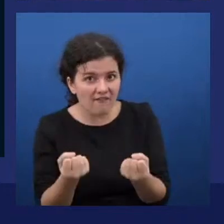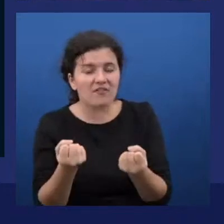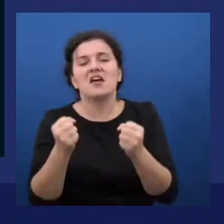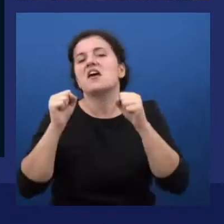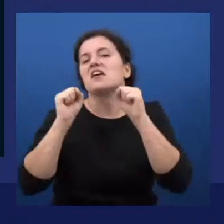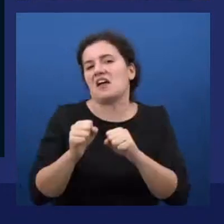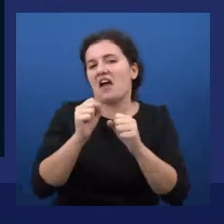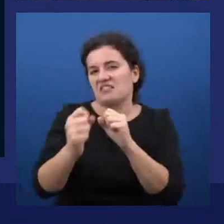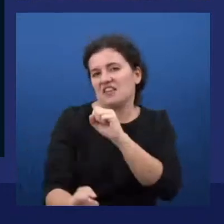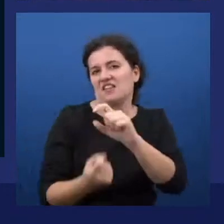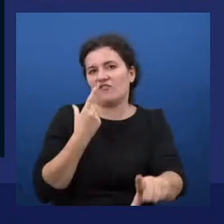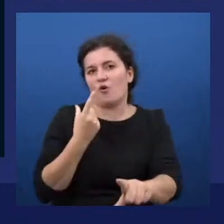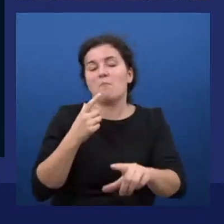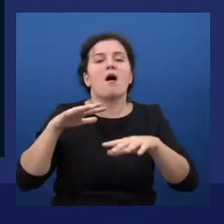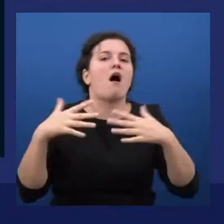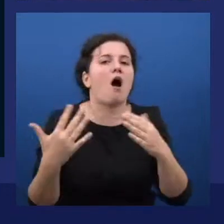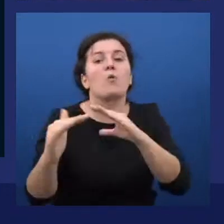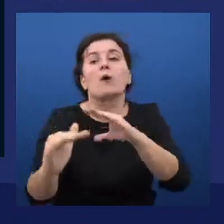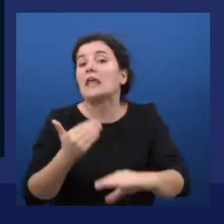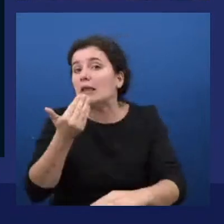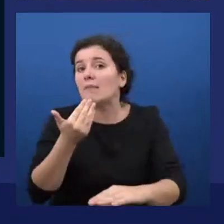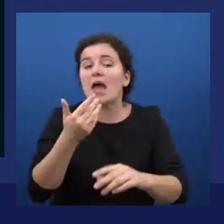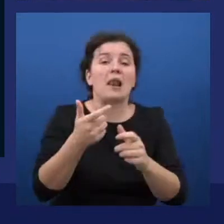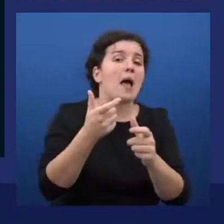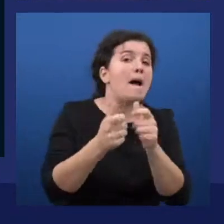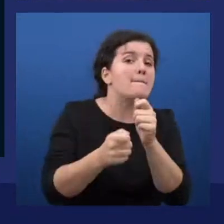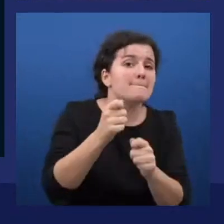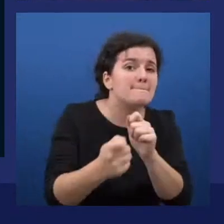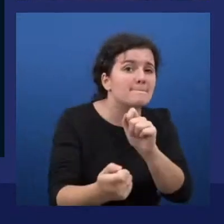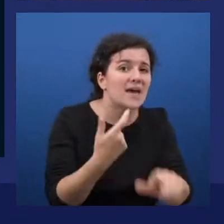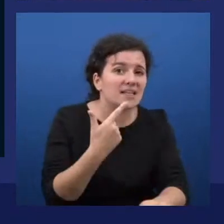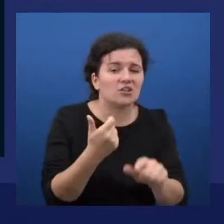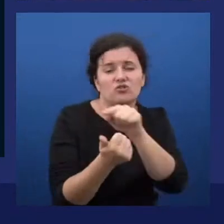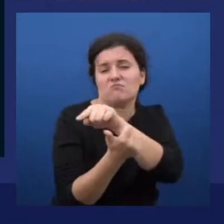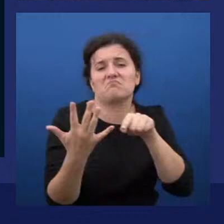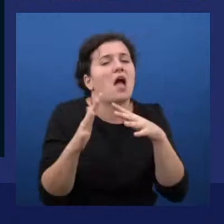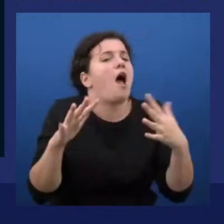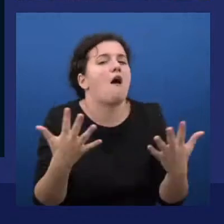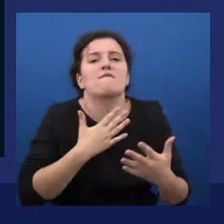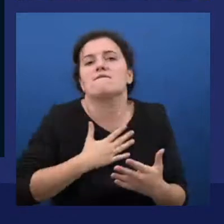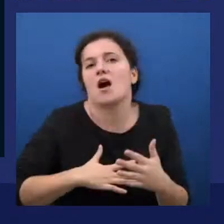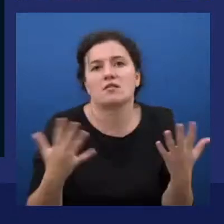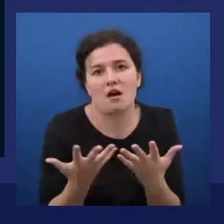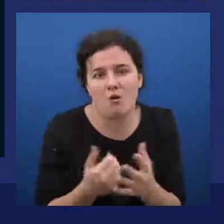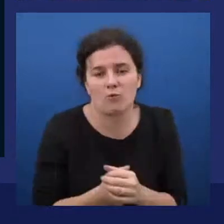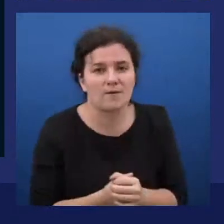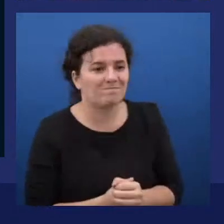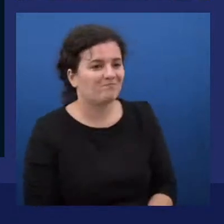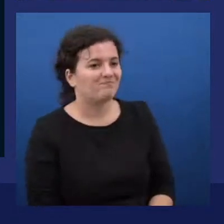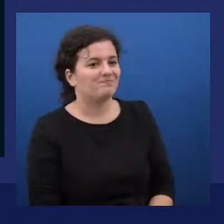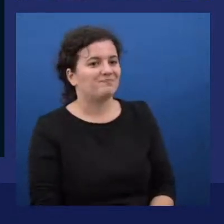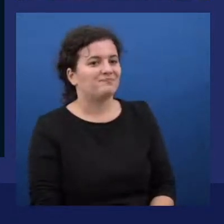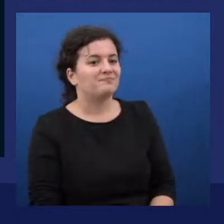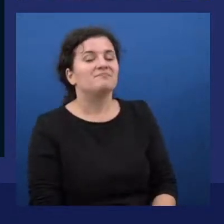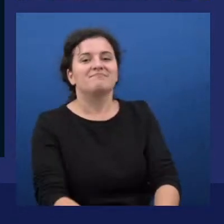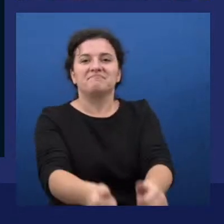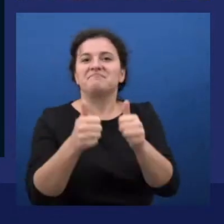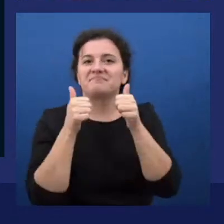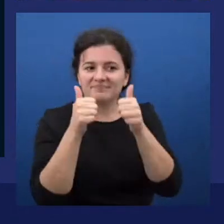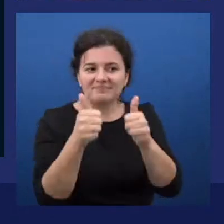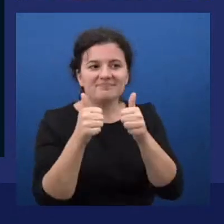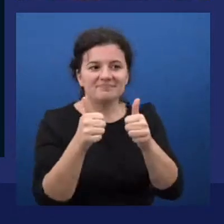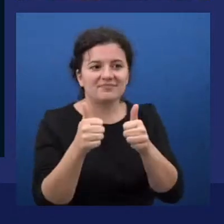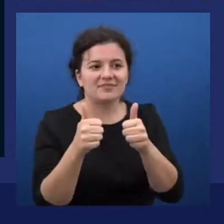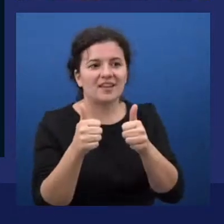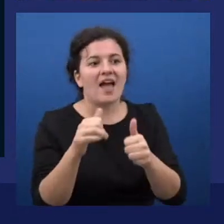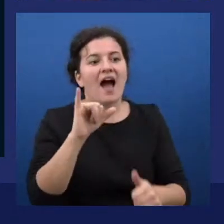want. That's really cool, and I think it's especially useful in cases where we have IoT data, metrics coming from devices,